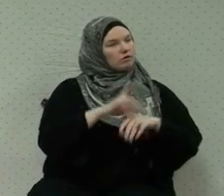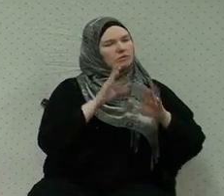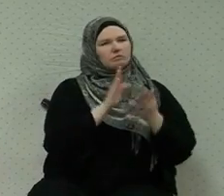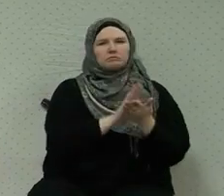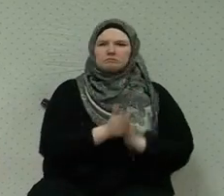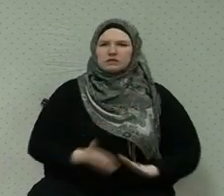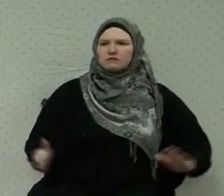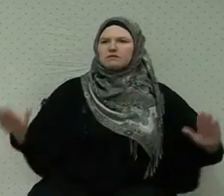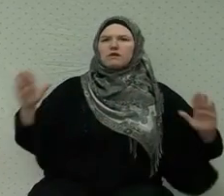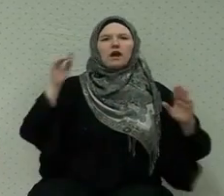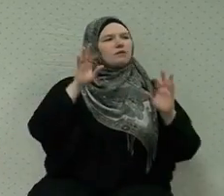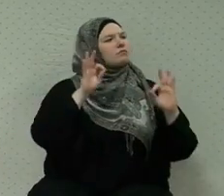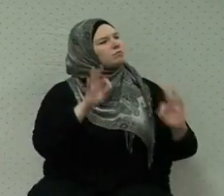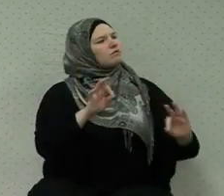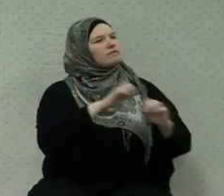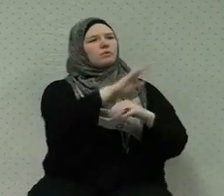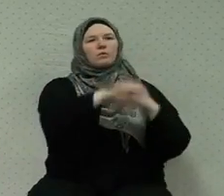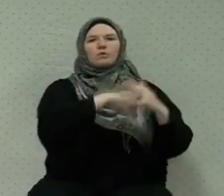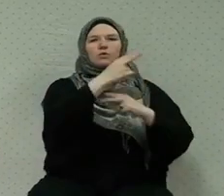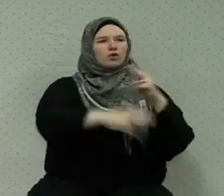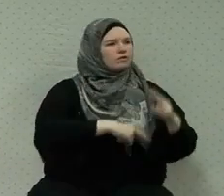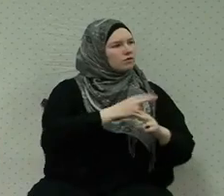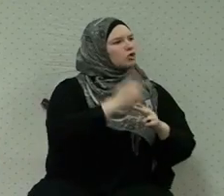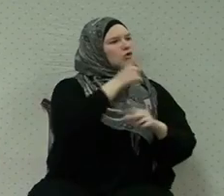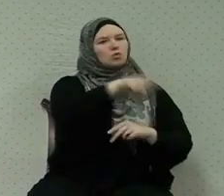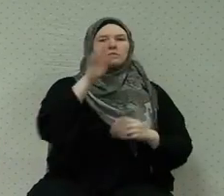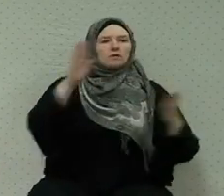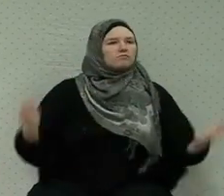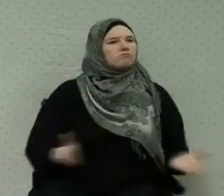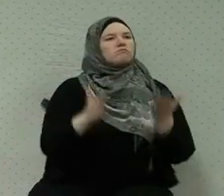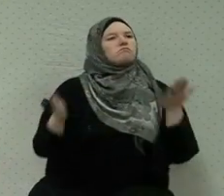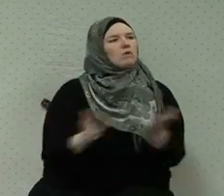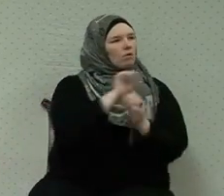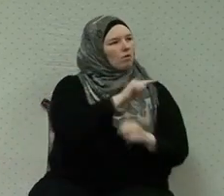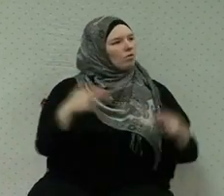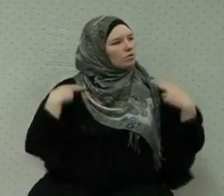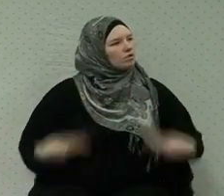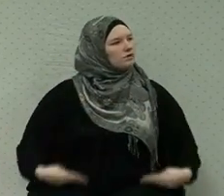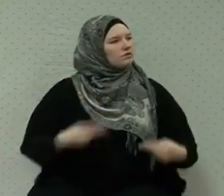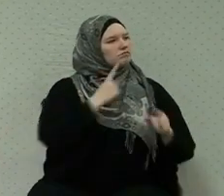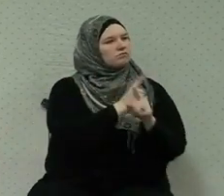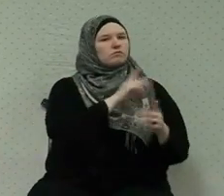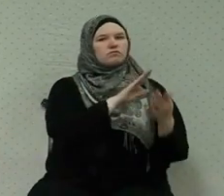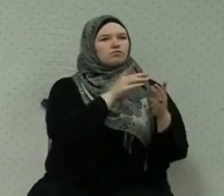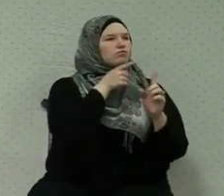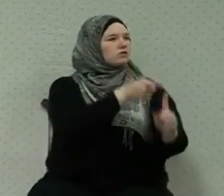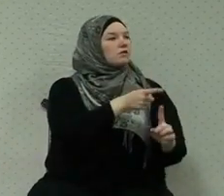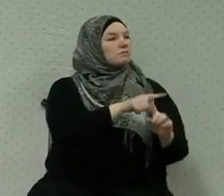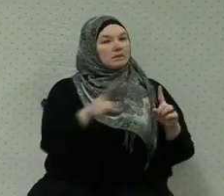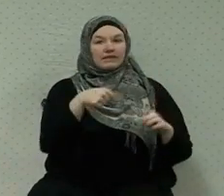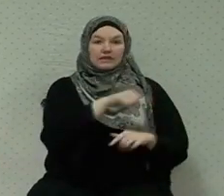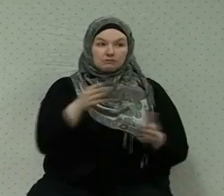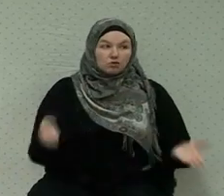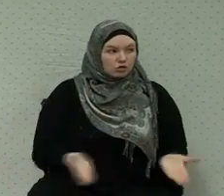with the entire universe. You will be pushing humanity in the right direction. But this push, as I